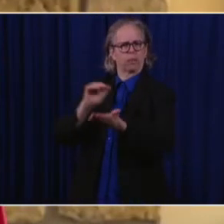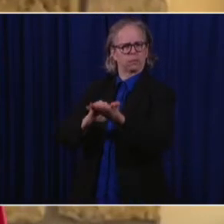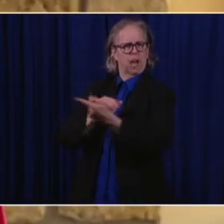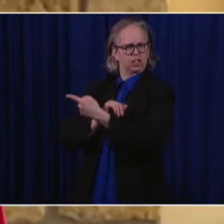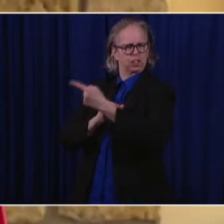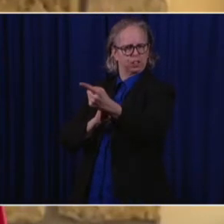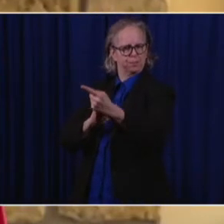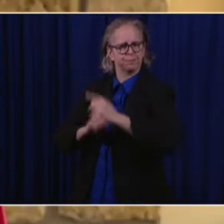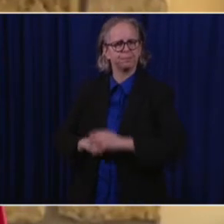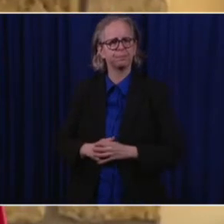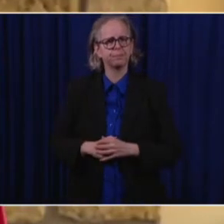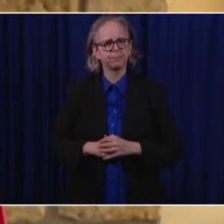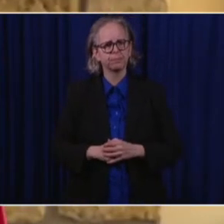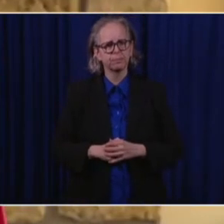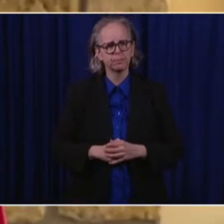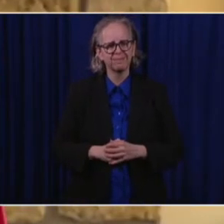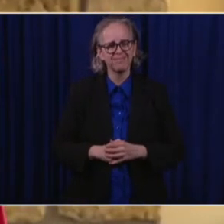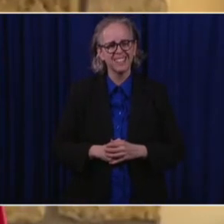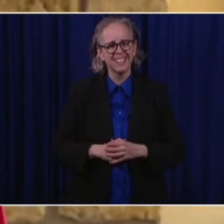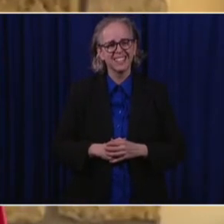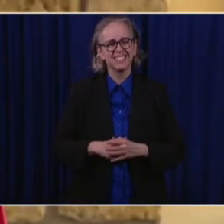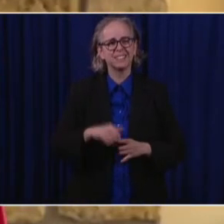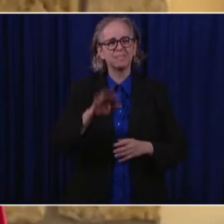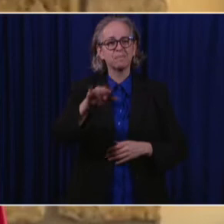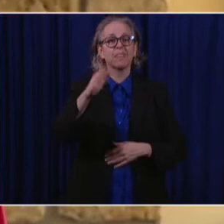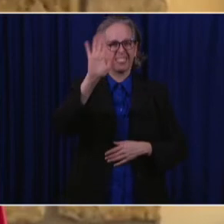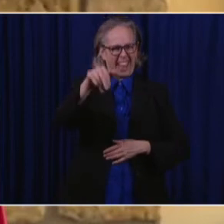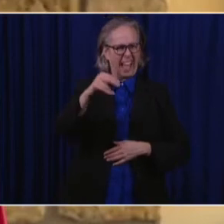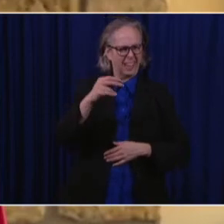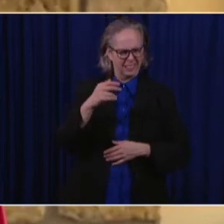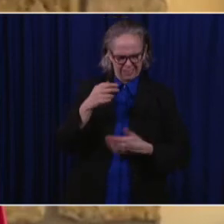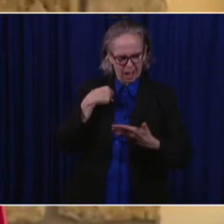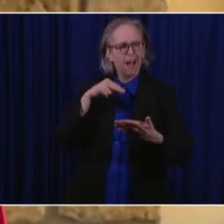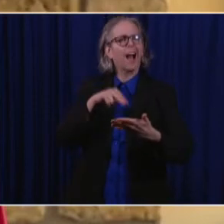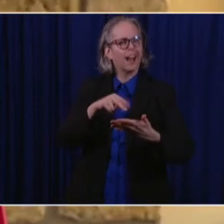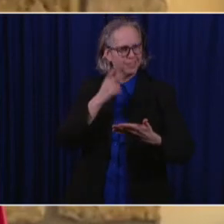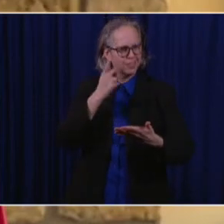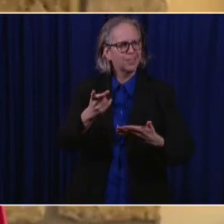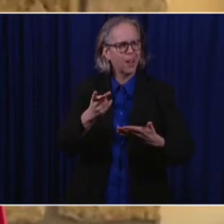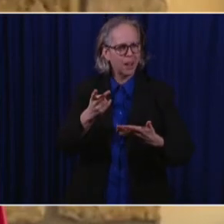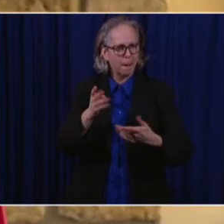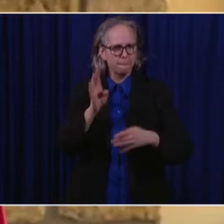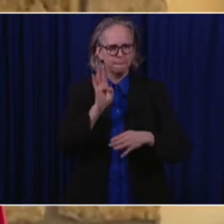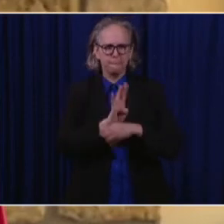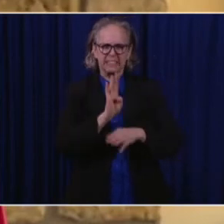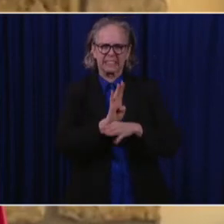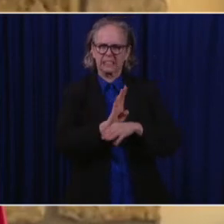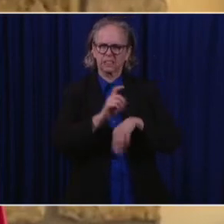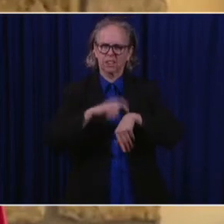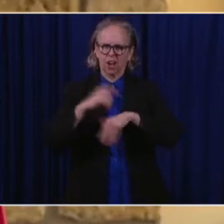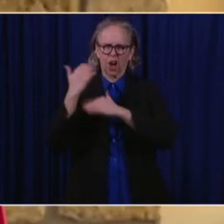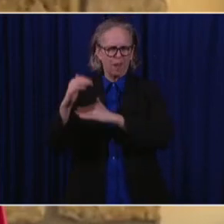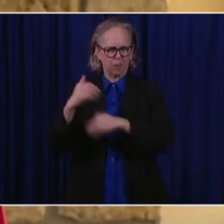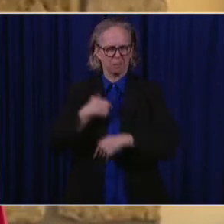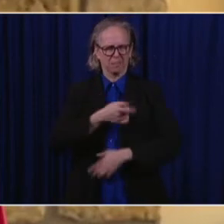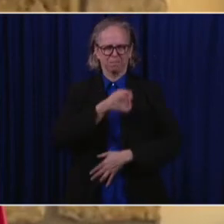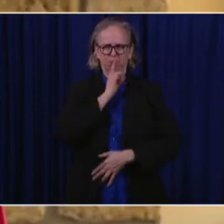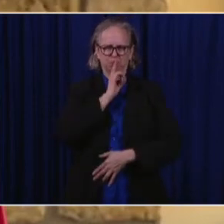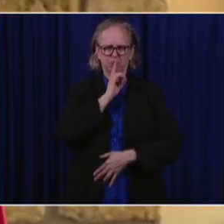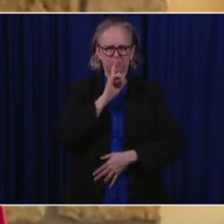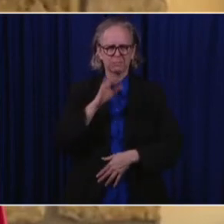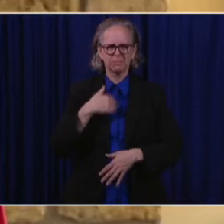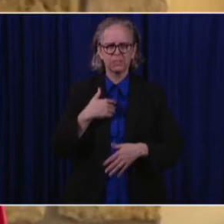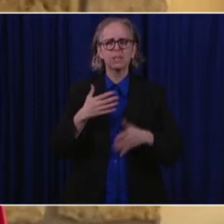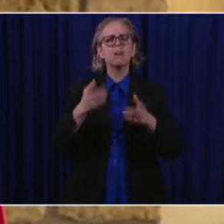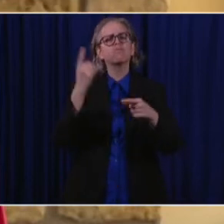as I saw it the other night, reported as a business curfew. This is not a business curfew. This is a curfew. So the whole idea